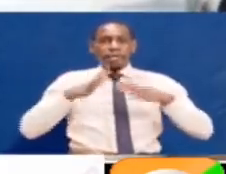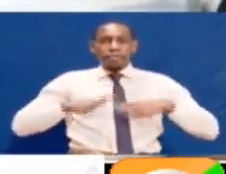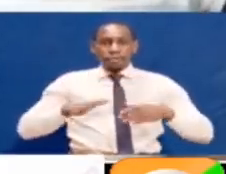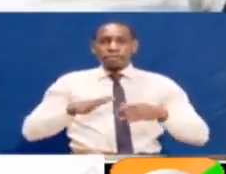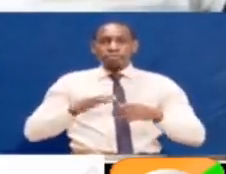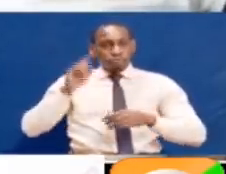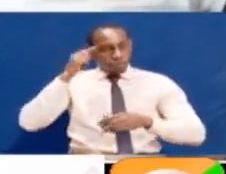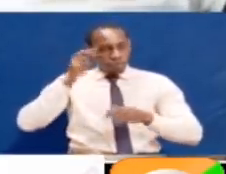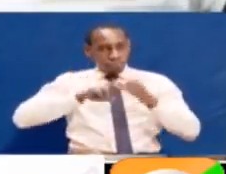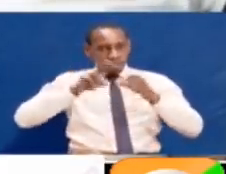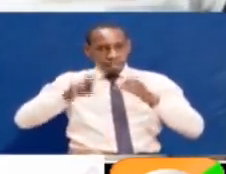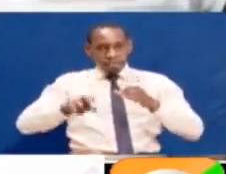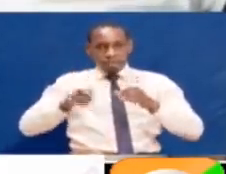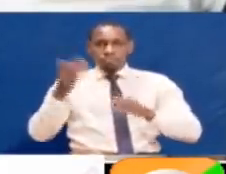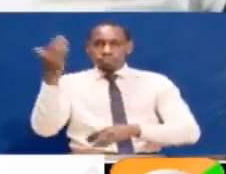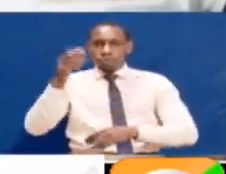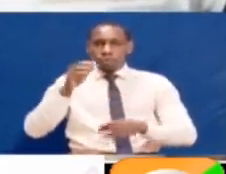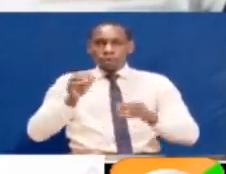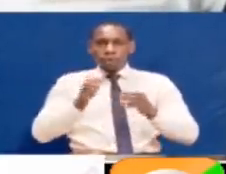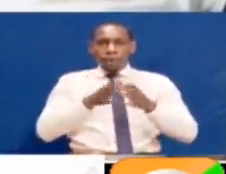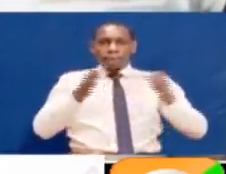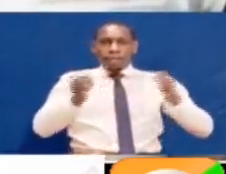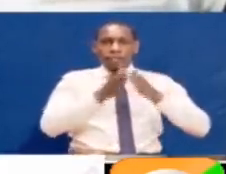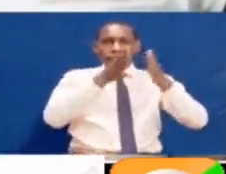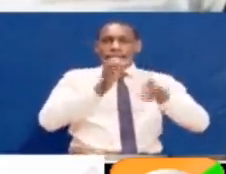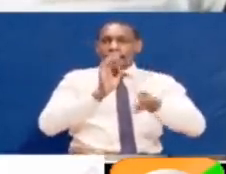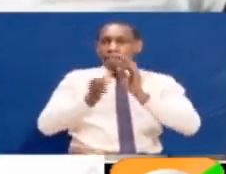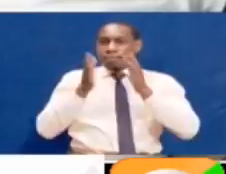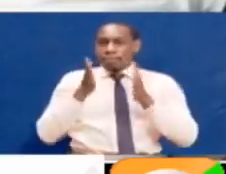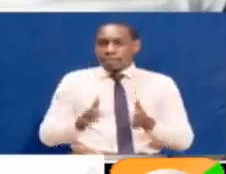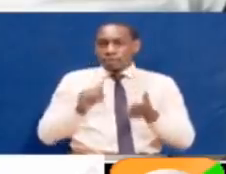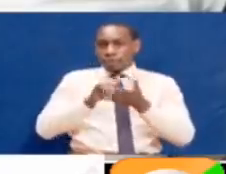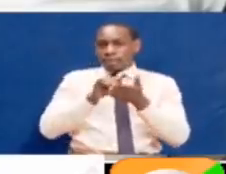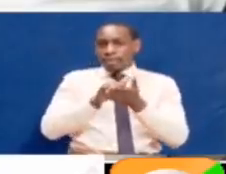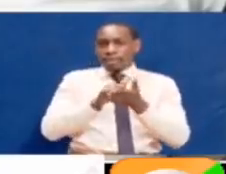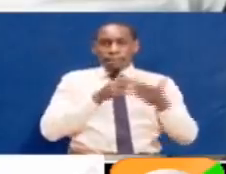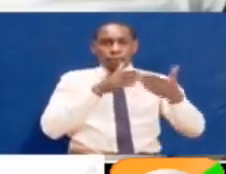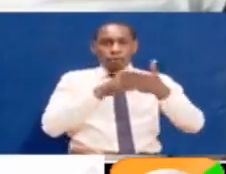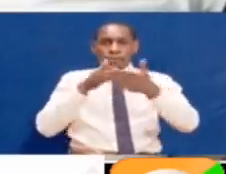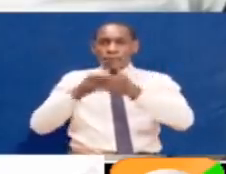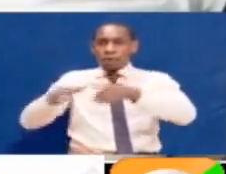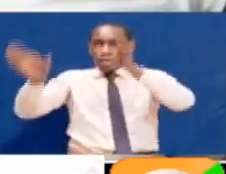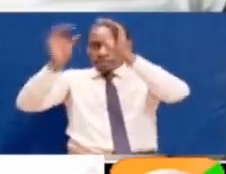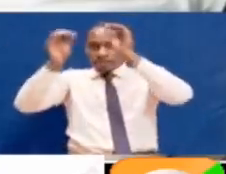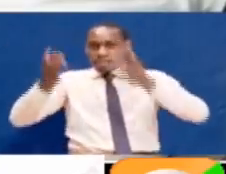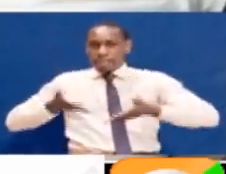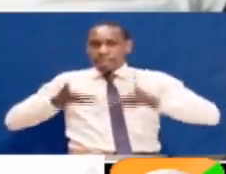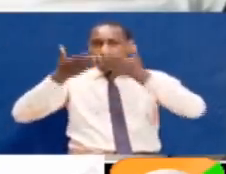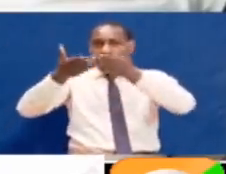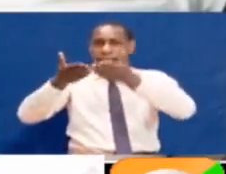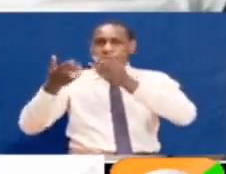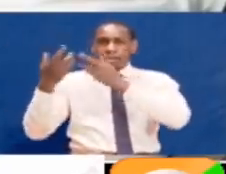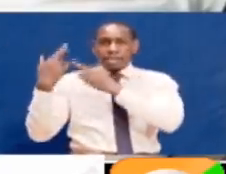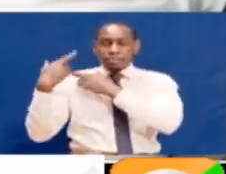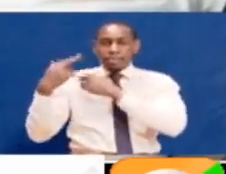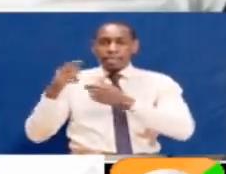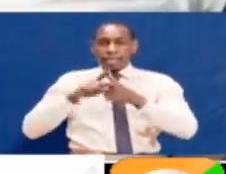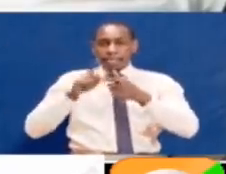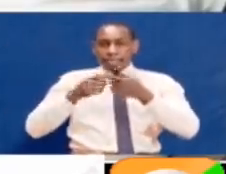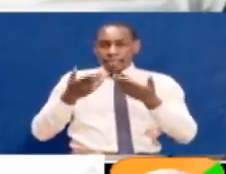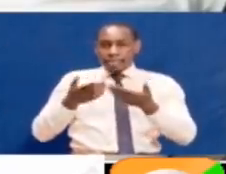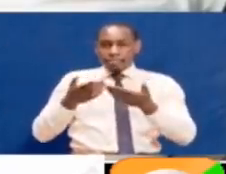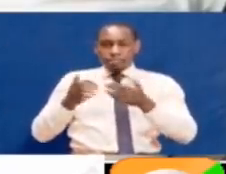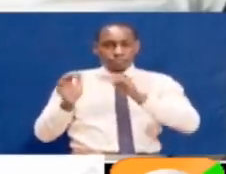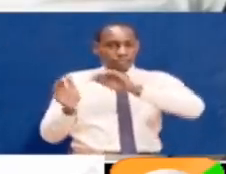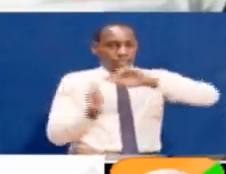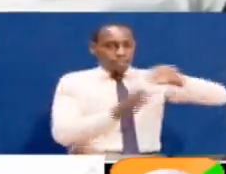exit speech as a majority leader. You said that if you are the person who has been preventing the president from delivering his mandate, then you are now